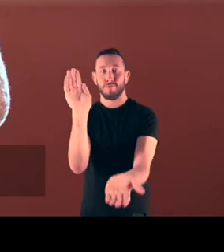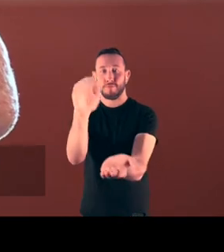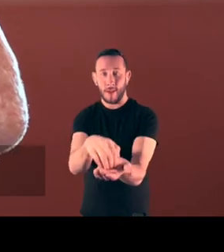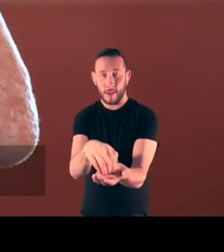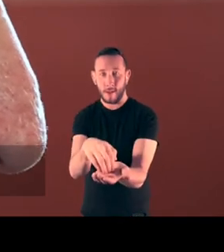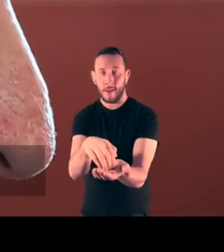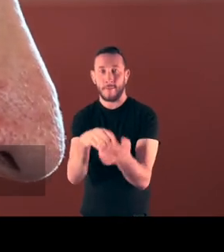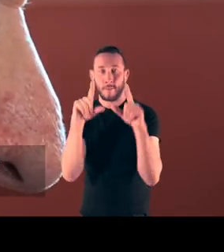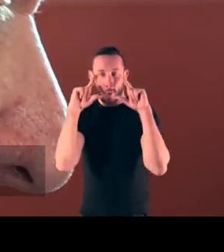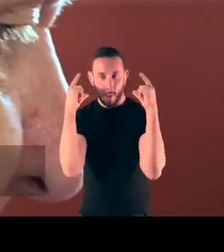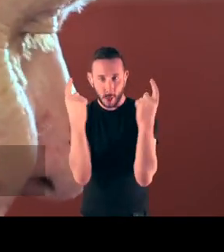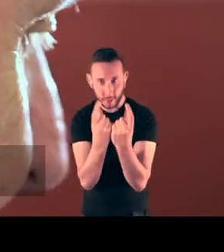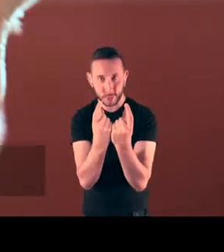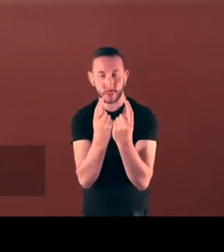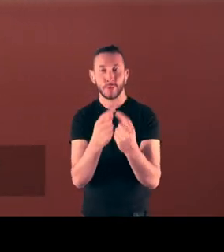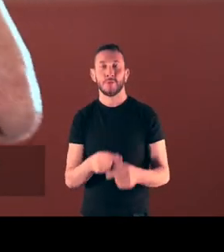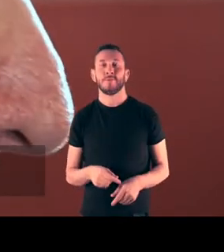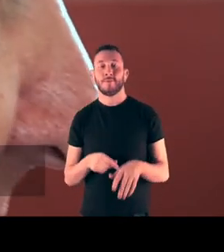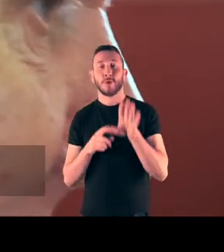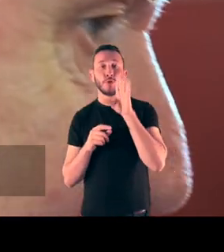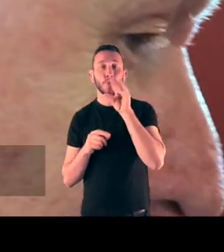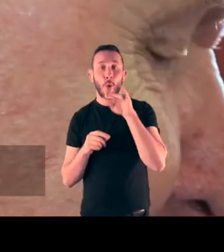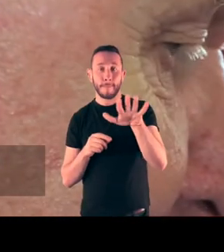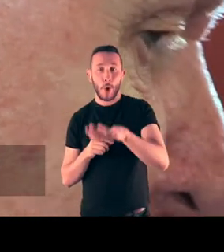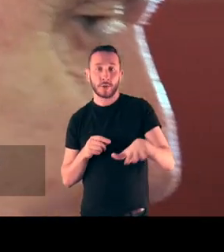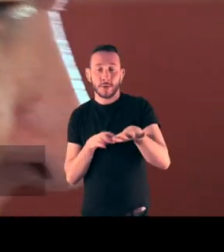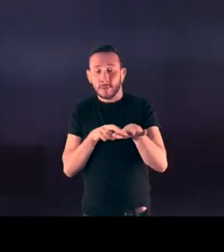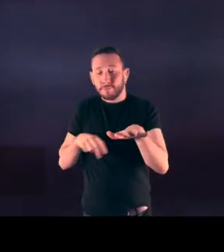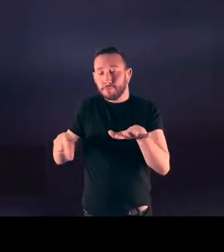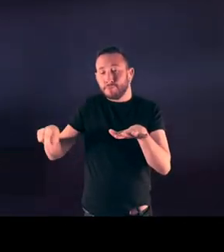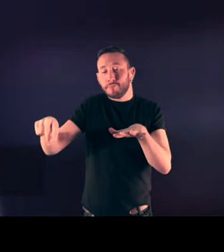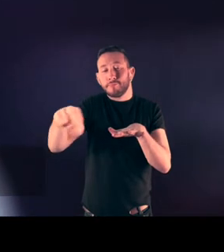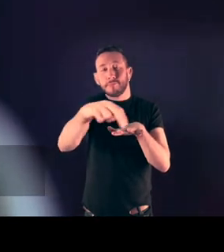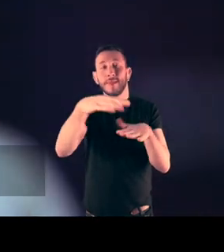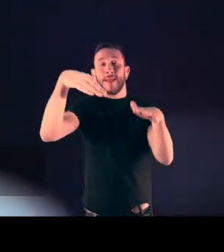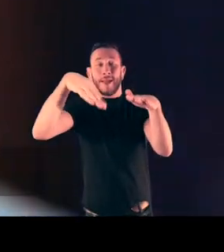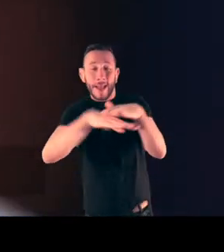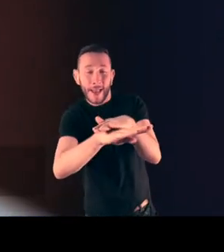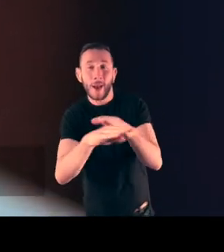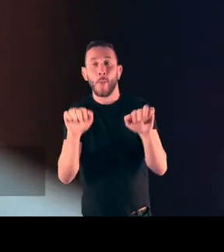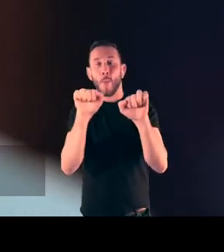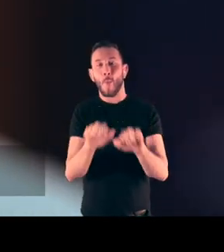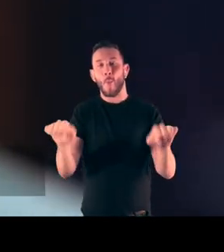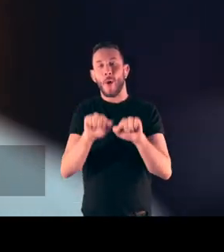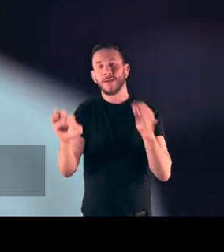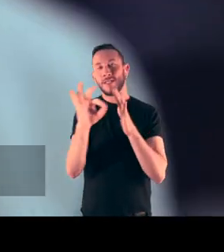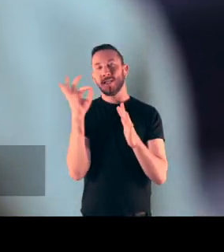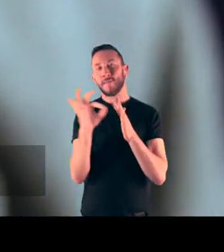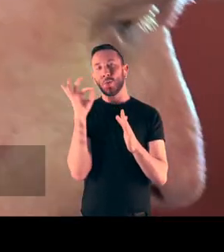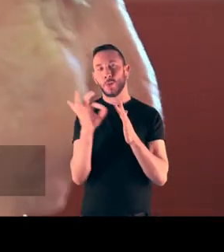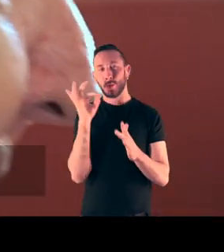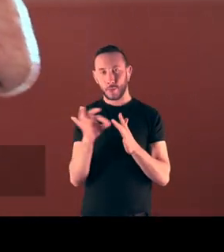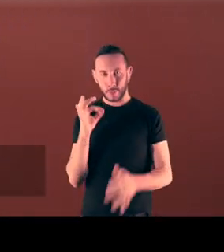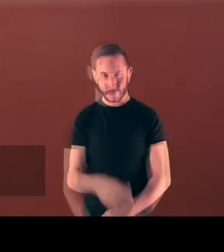out from Charing Cross to Elton Wellhall Station on the southeast edge of London, get a bus to the college, get to the